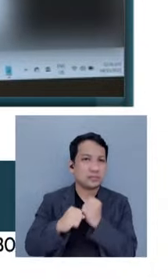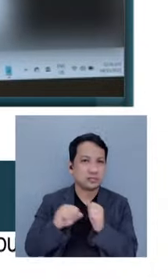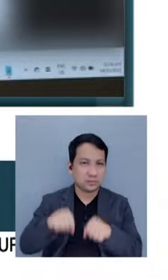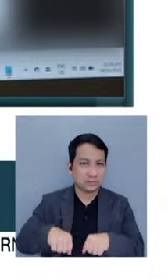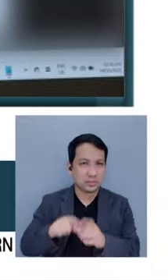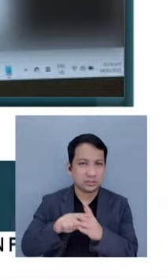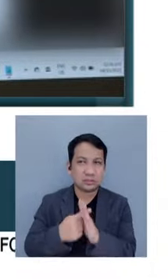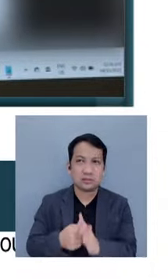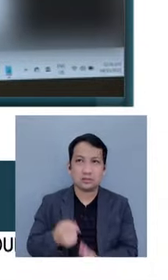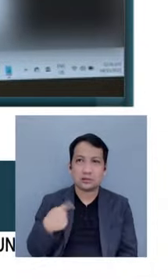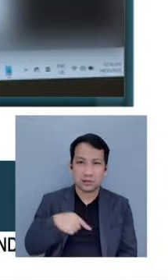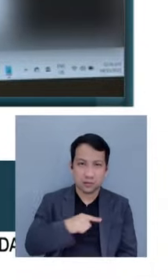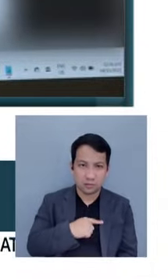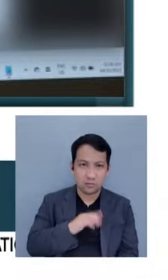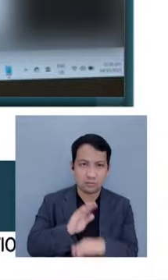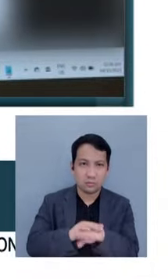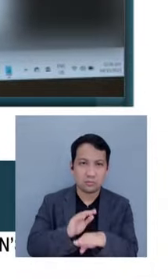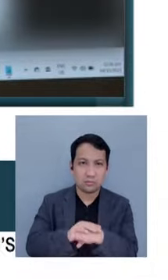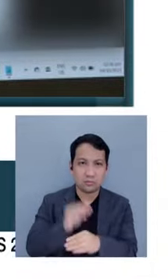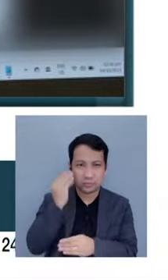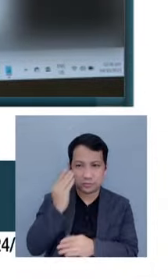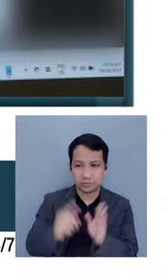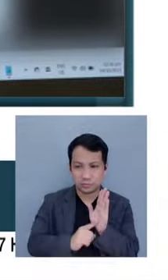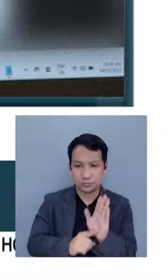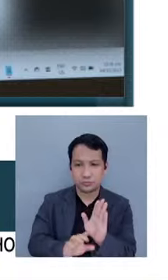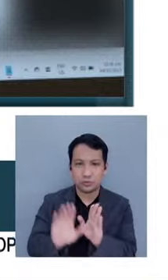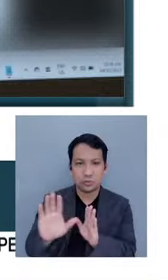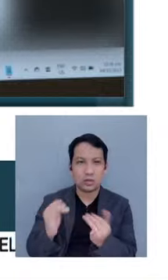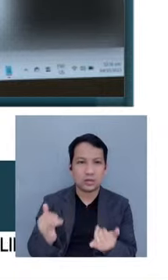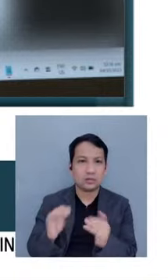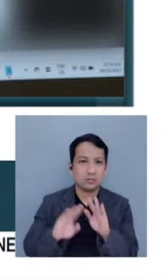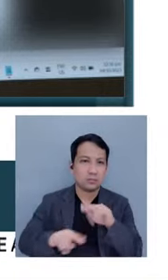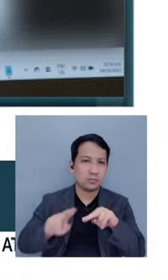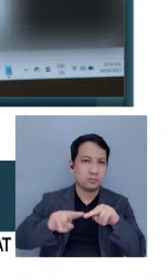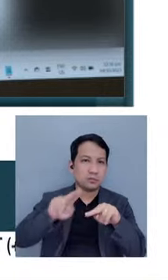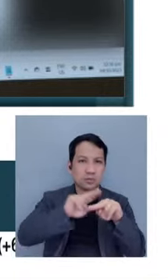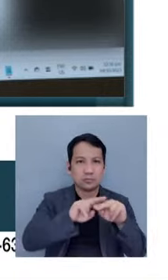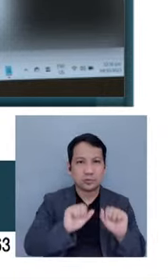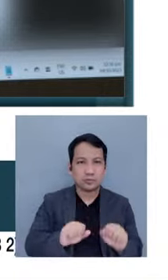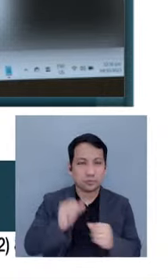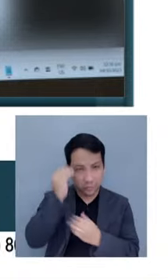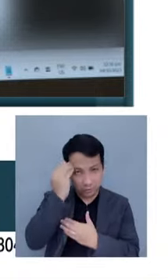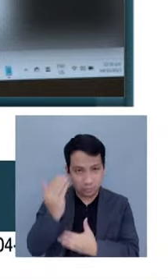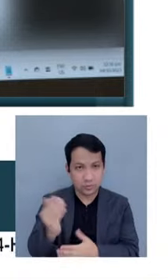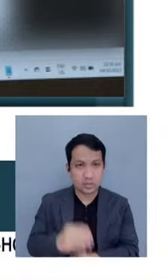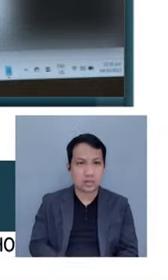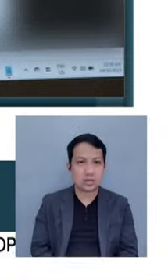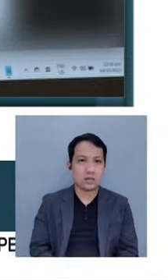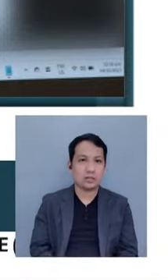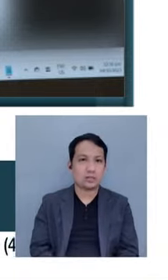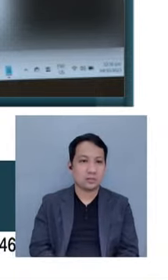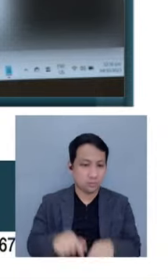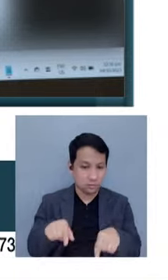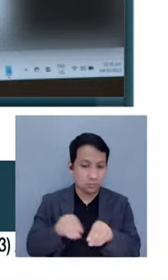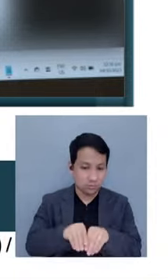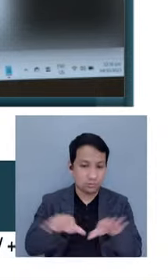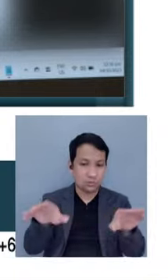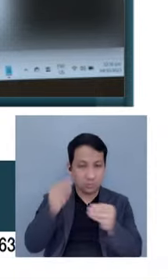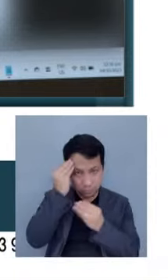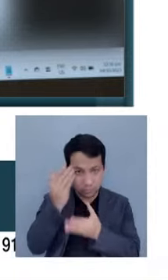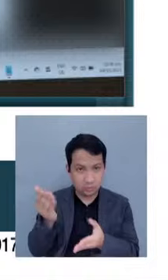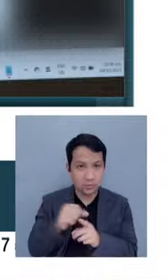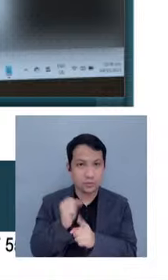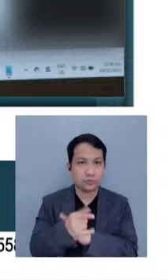Our threat report also shows that there will be an increase in misinformation and disinformation using social